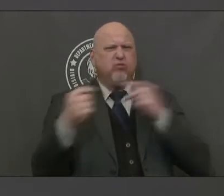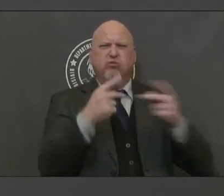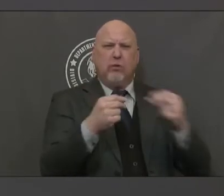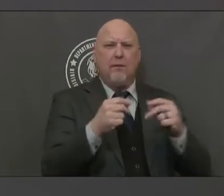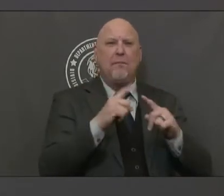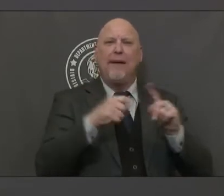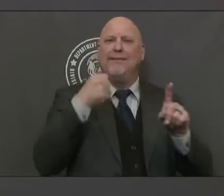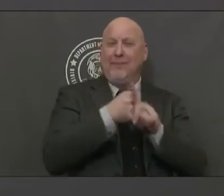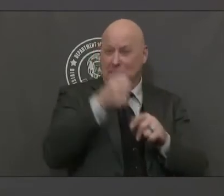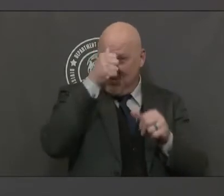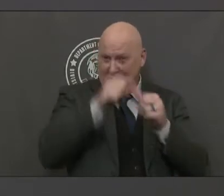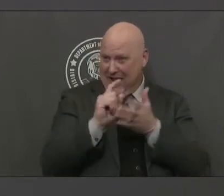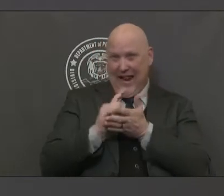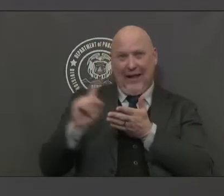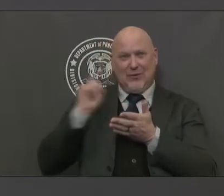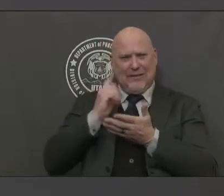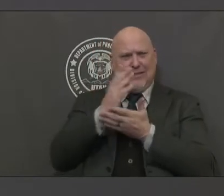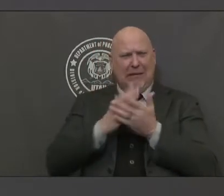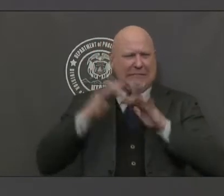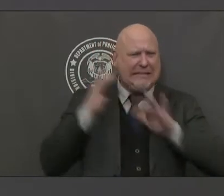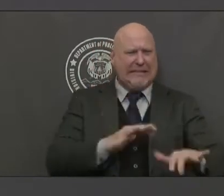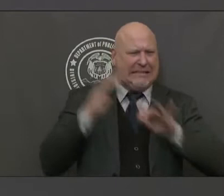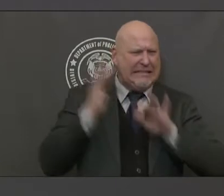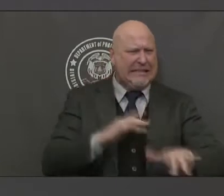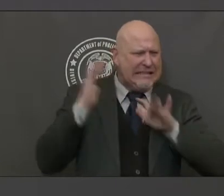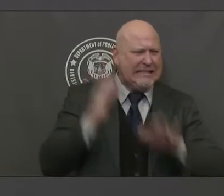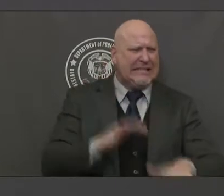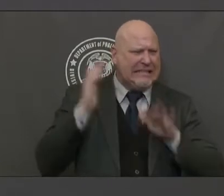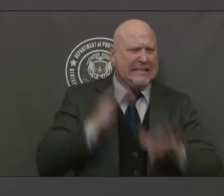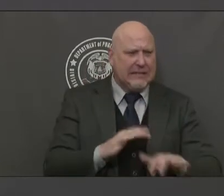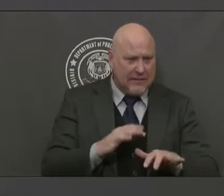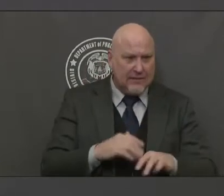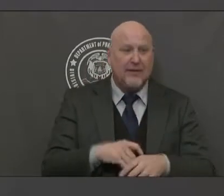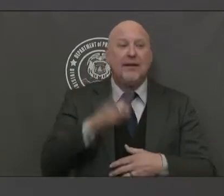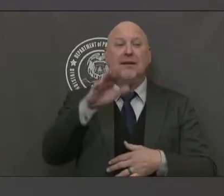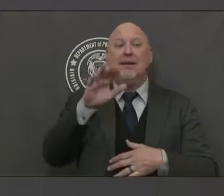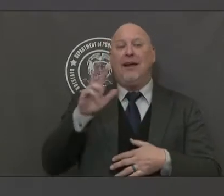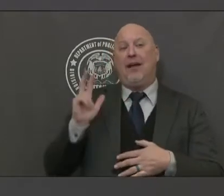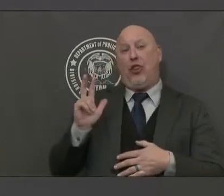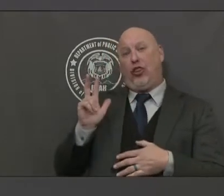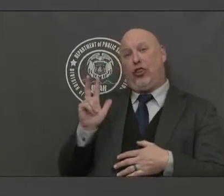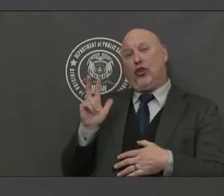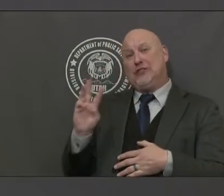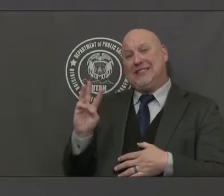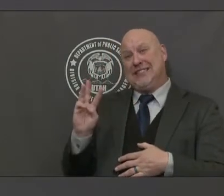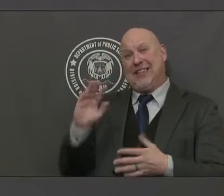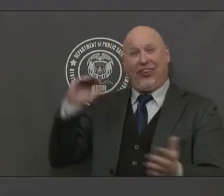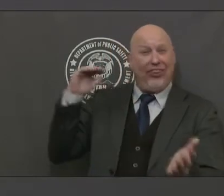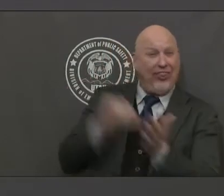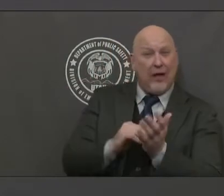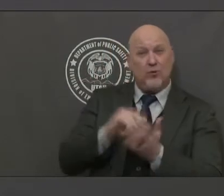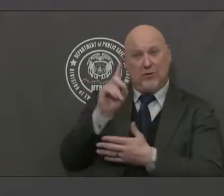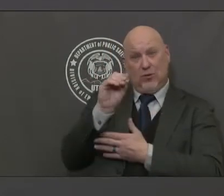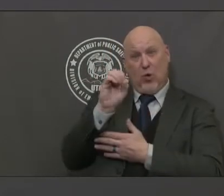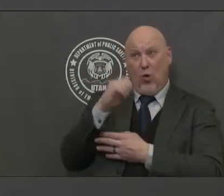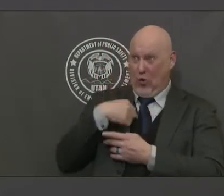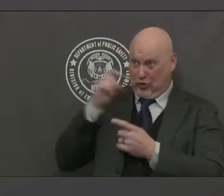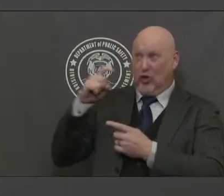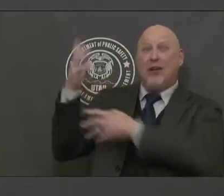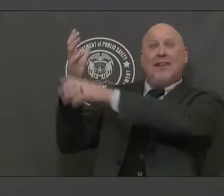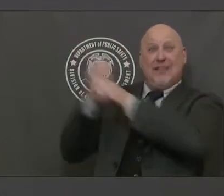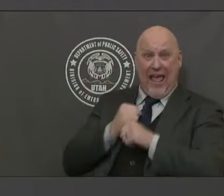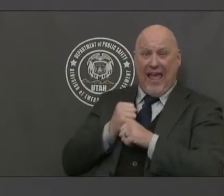about 36,000 Moderna doses that did not show up as planned. And so this speaks to